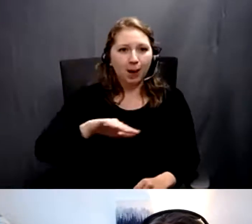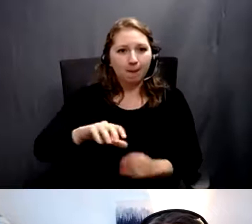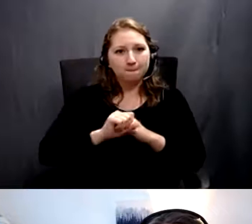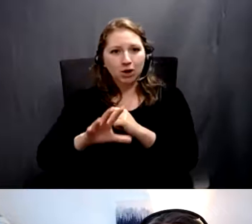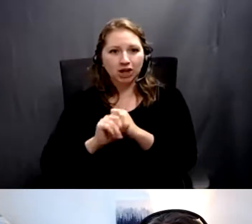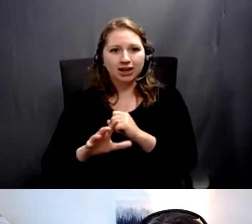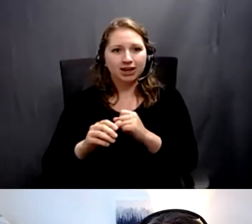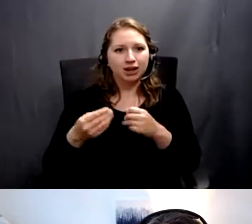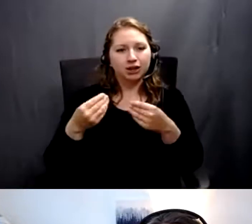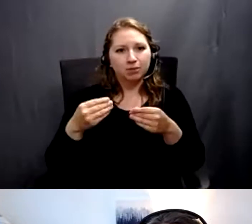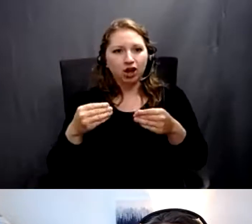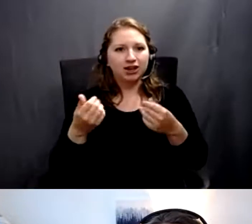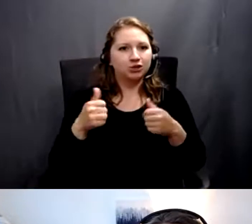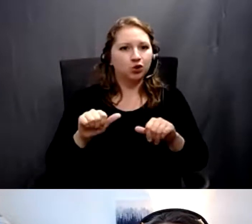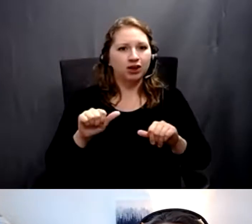get,